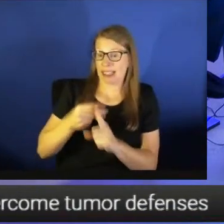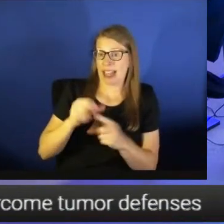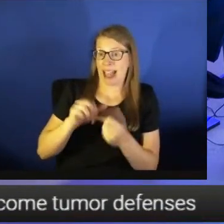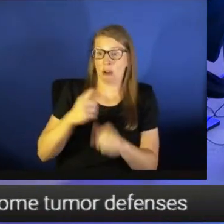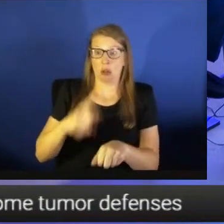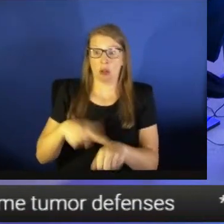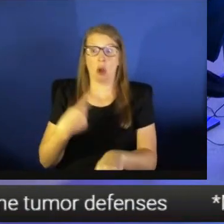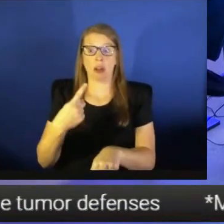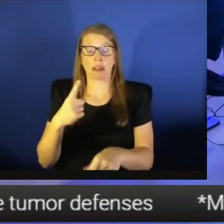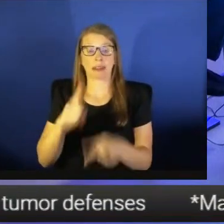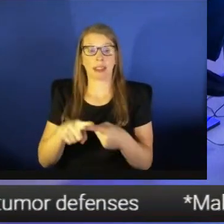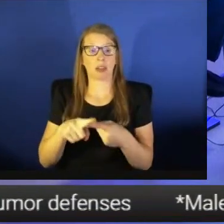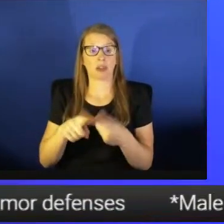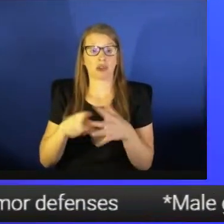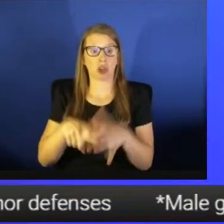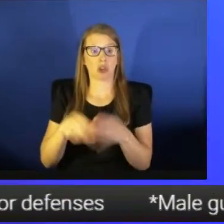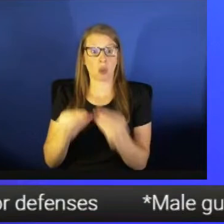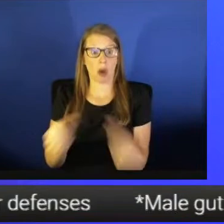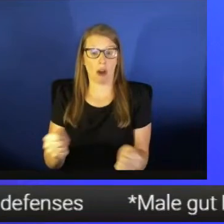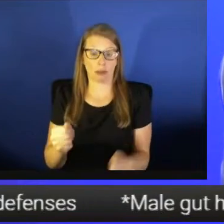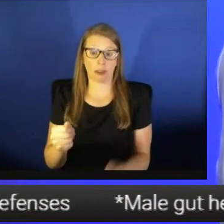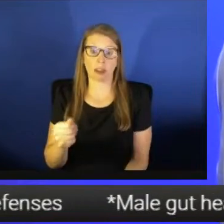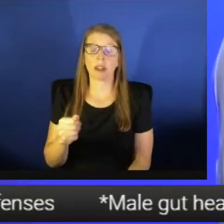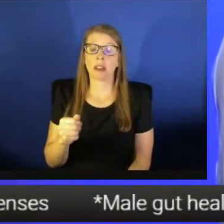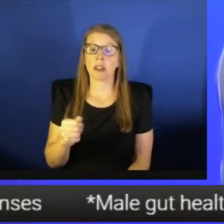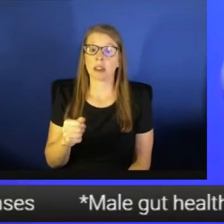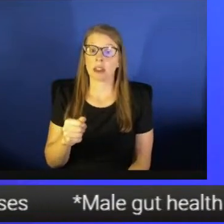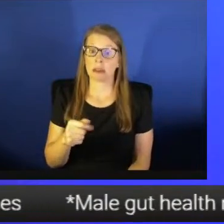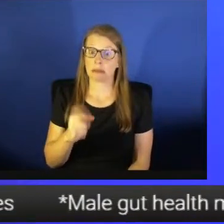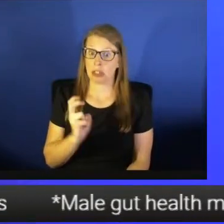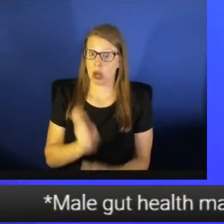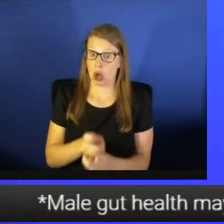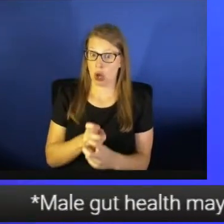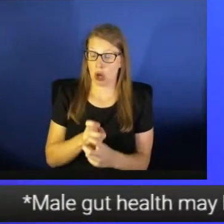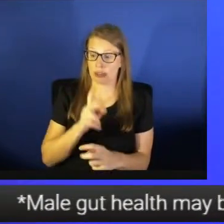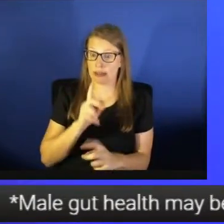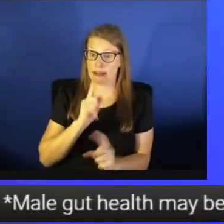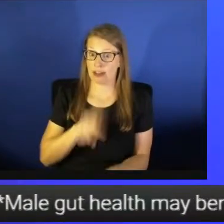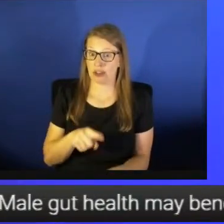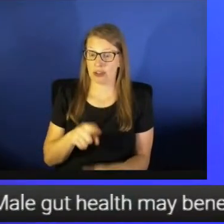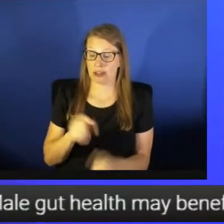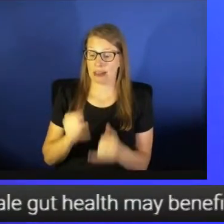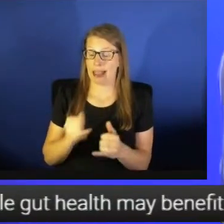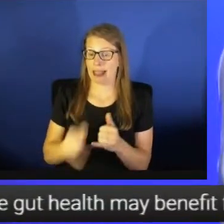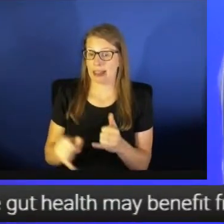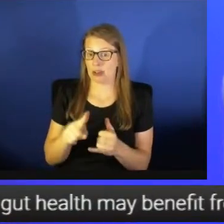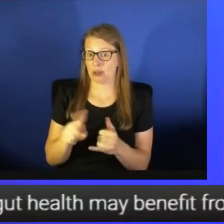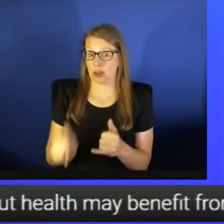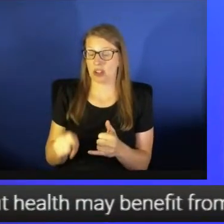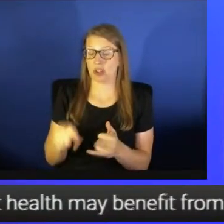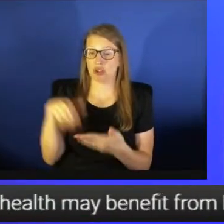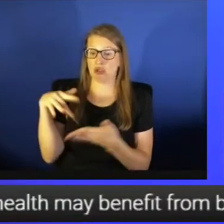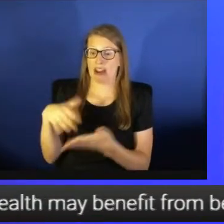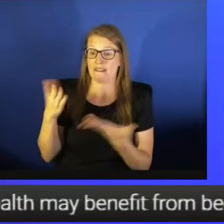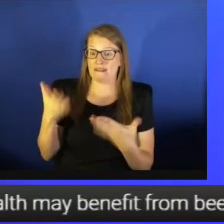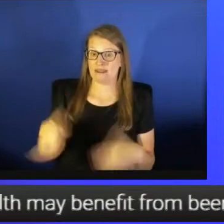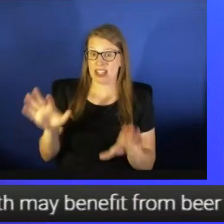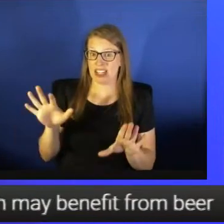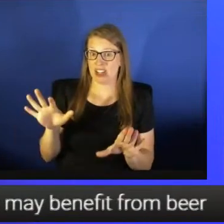wear off? Well, it's going to be hard to answer the latter question because the trials have finished, and so they're in